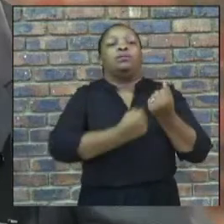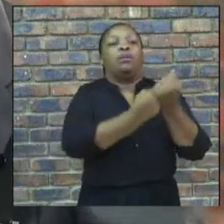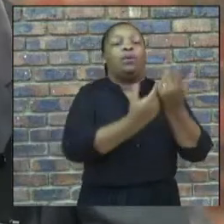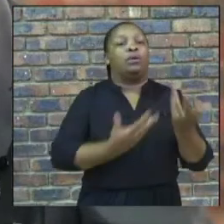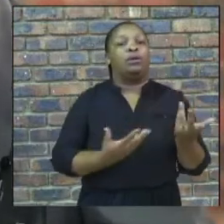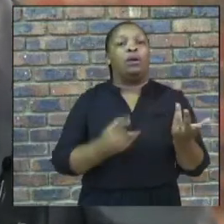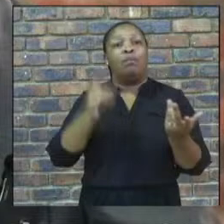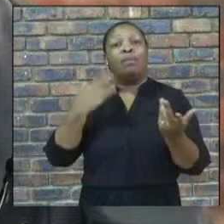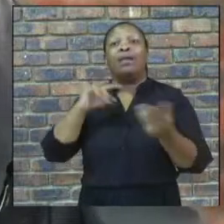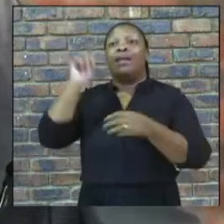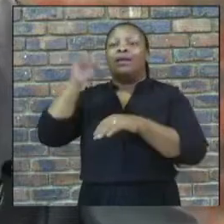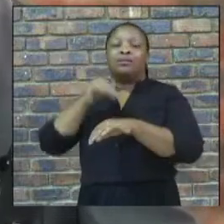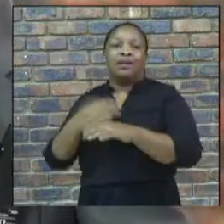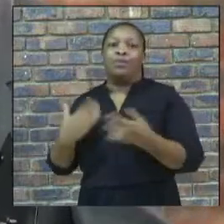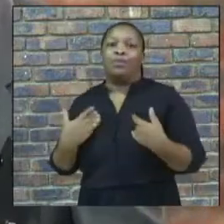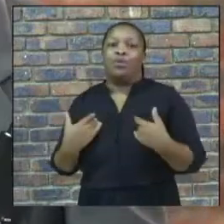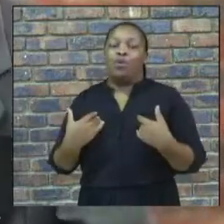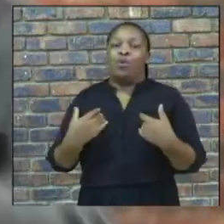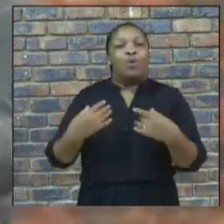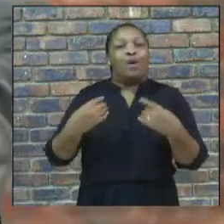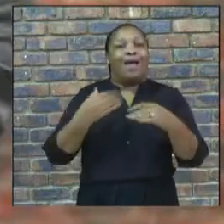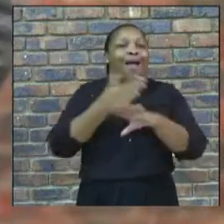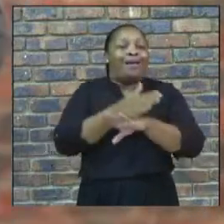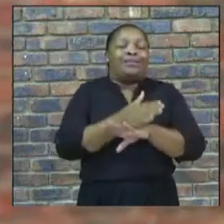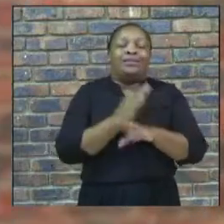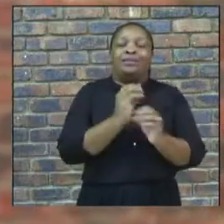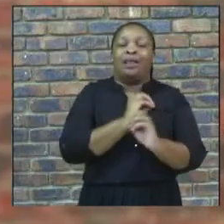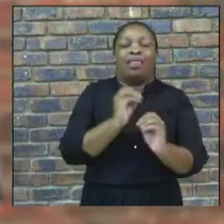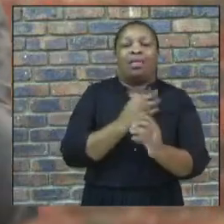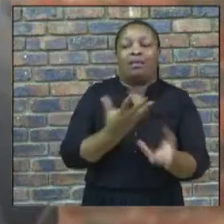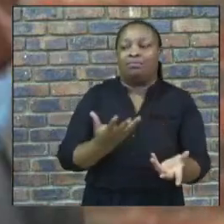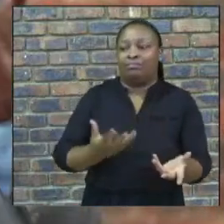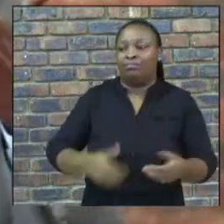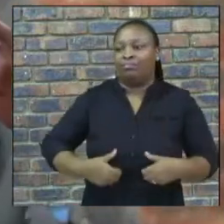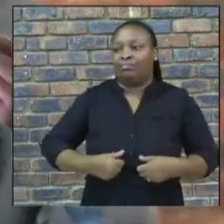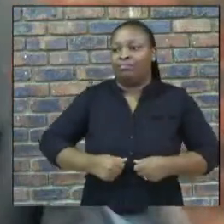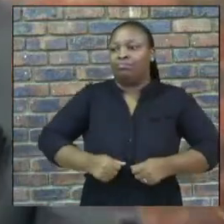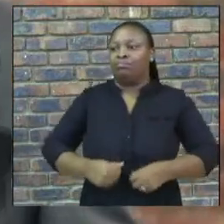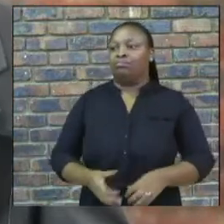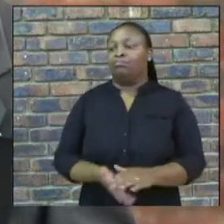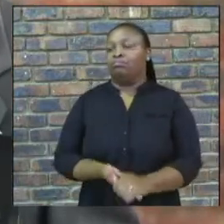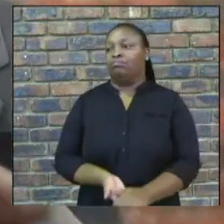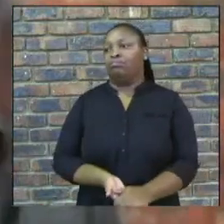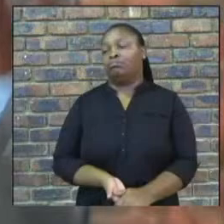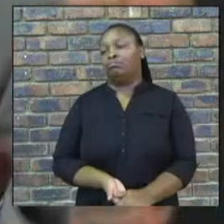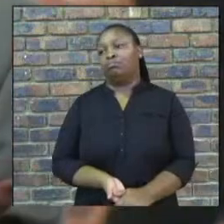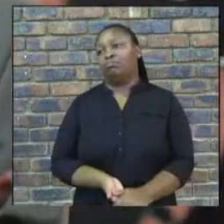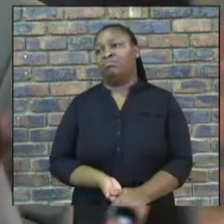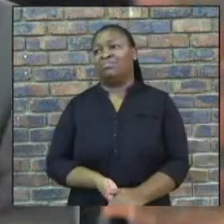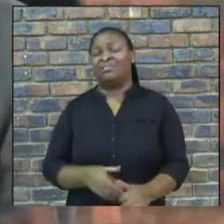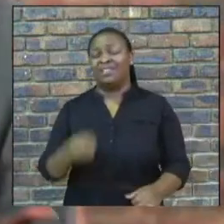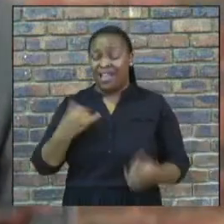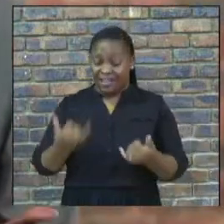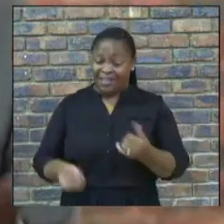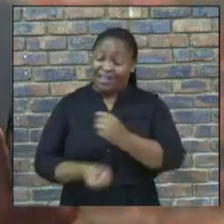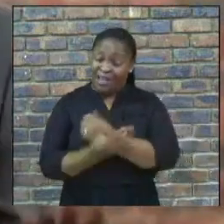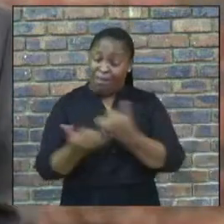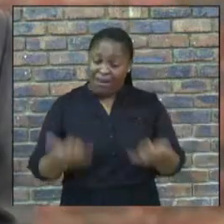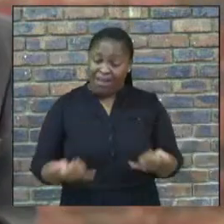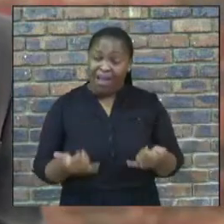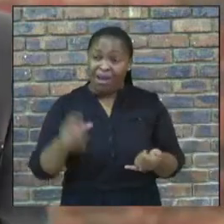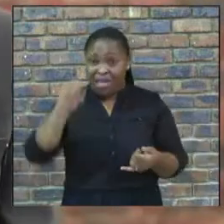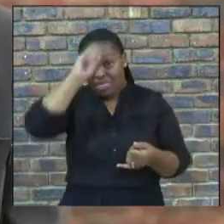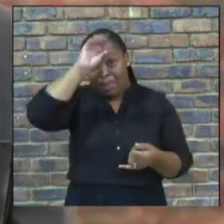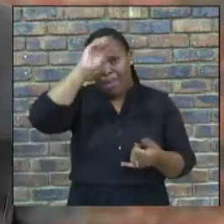who's going to be given access by the very same PASA or the minister on that. It is happening right now in the mining